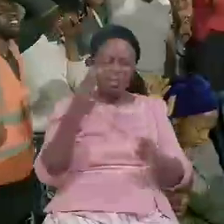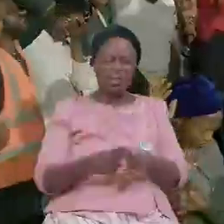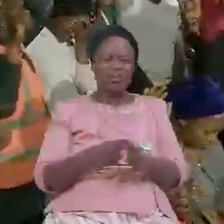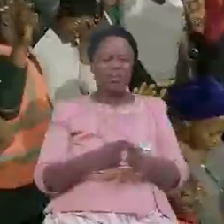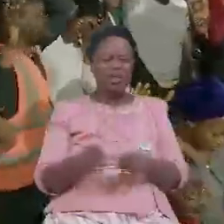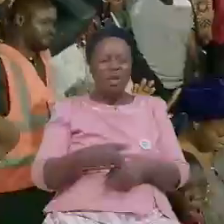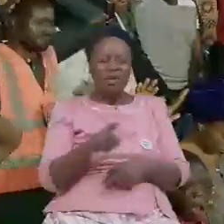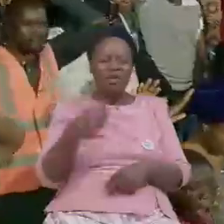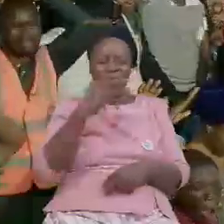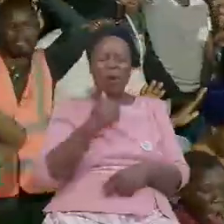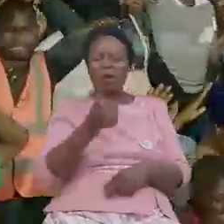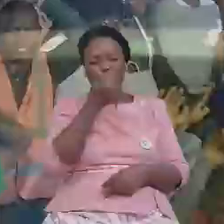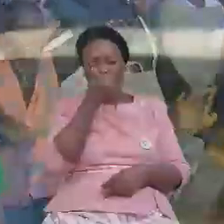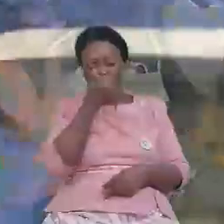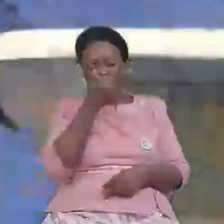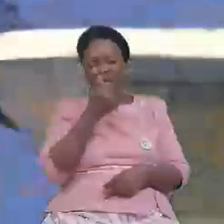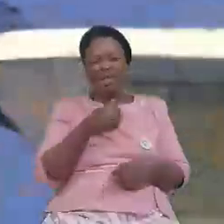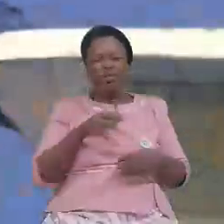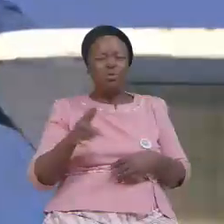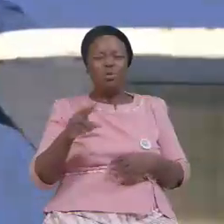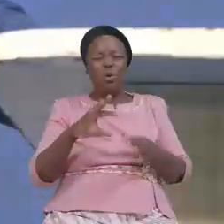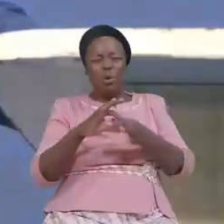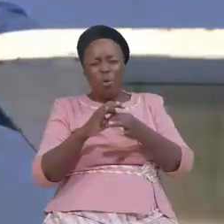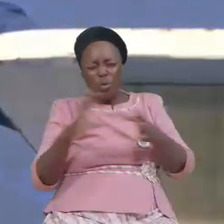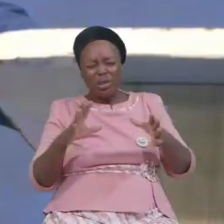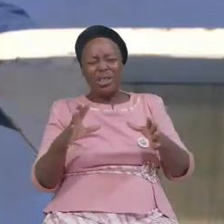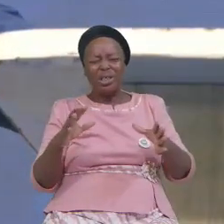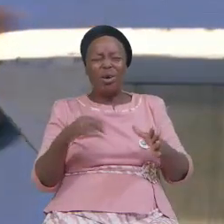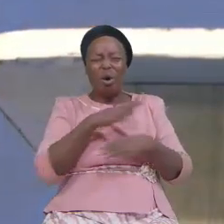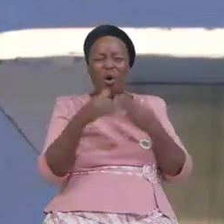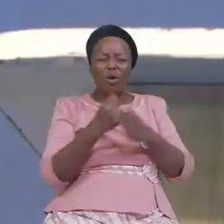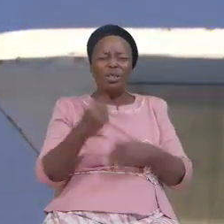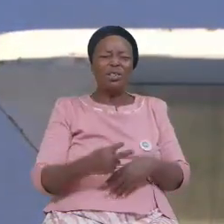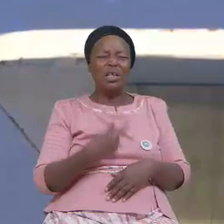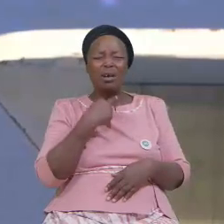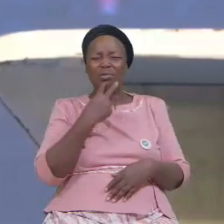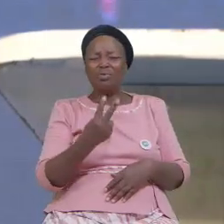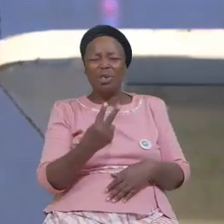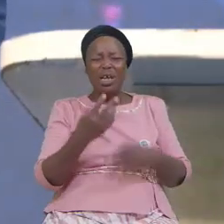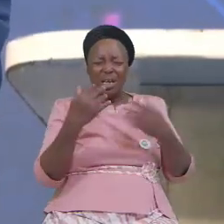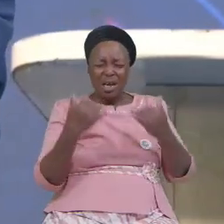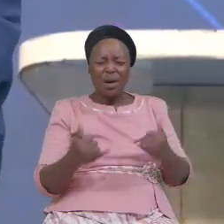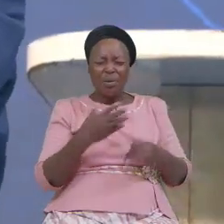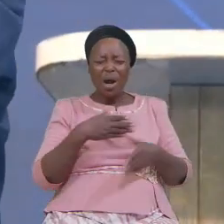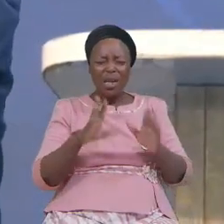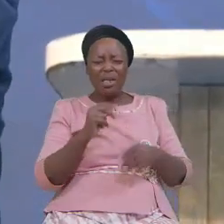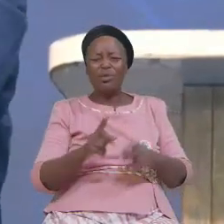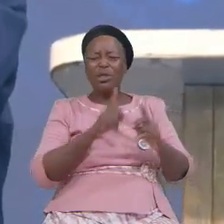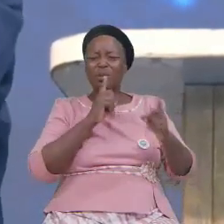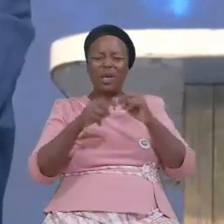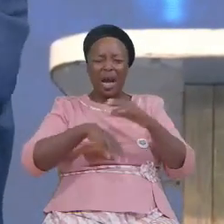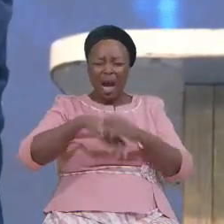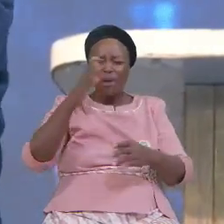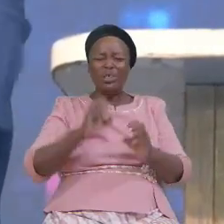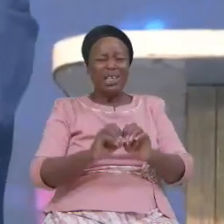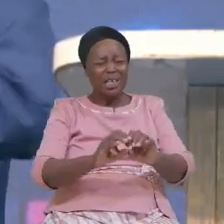who are dumb, loosen all their vocal cords and make them speak out